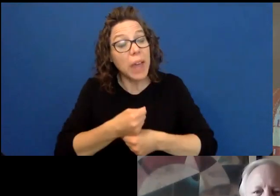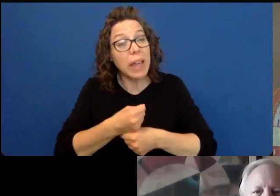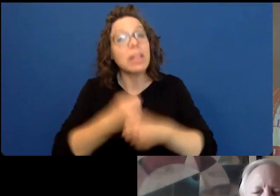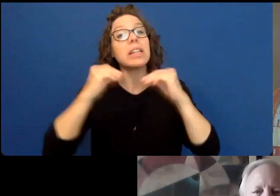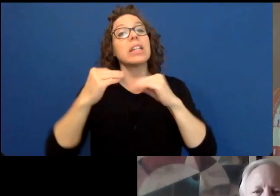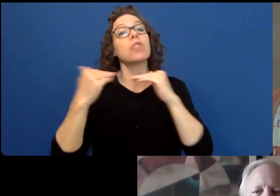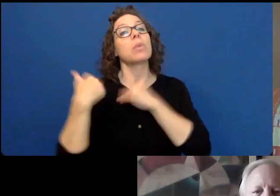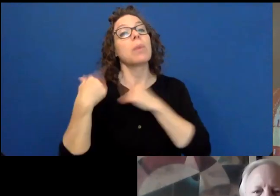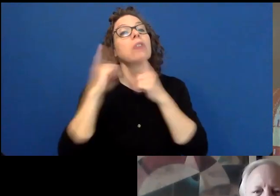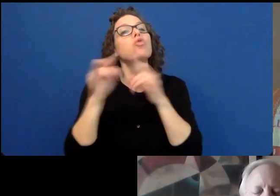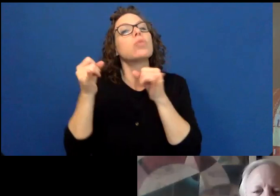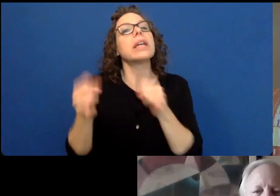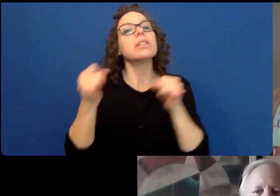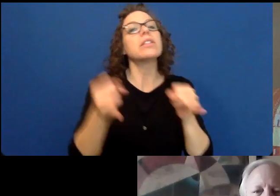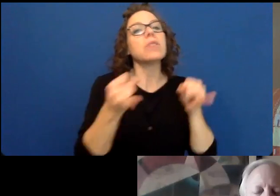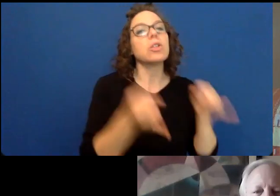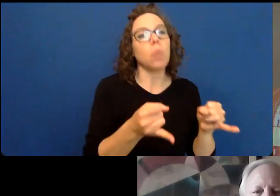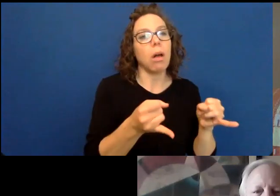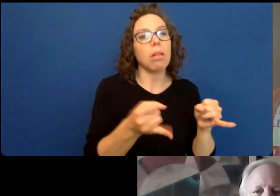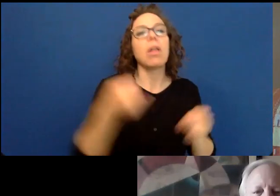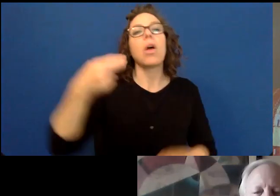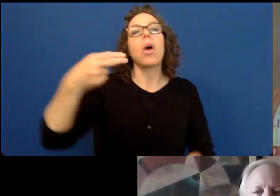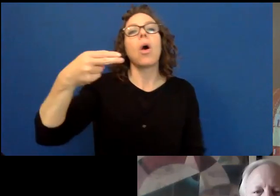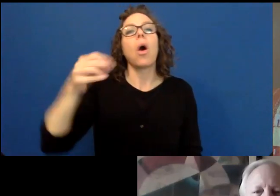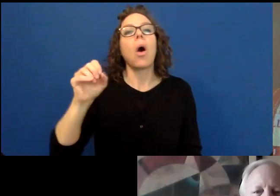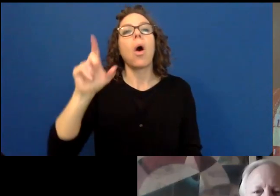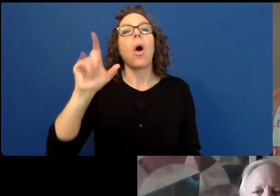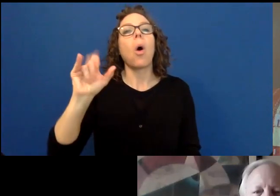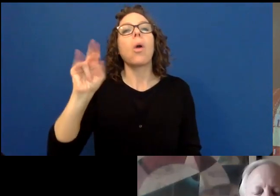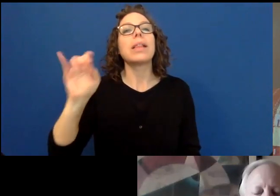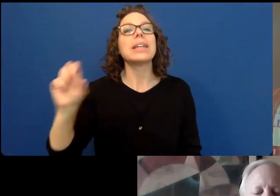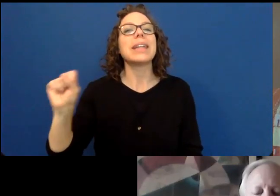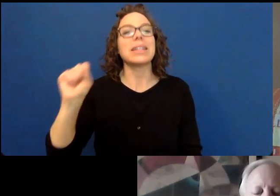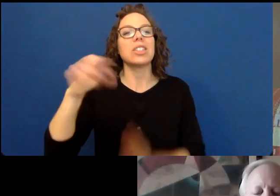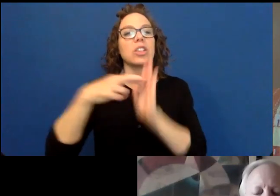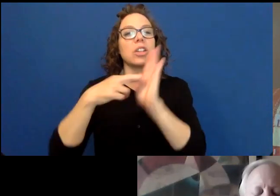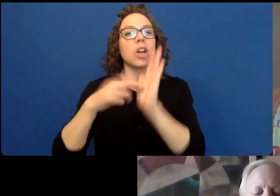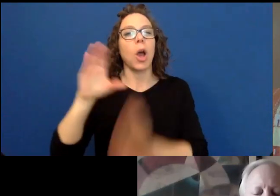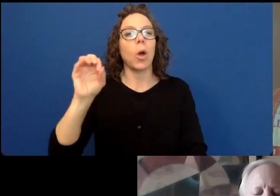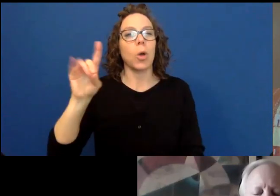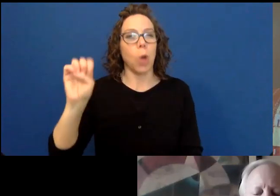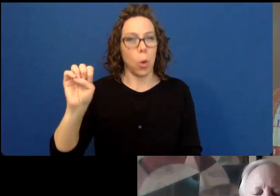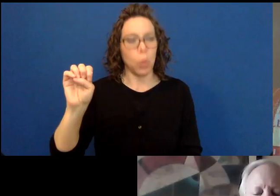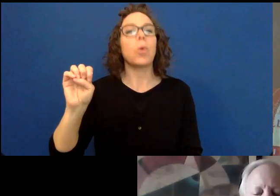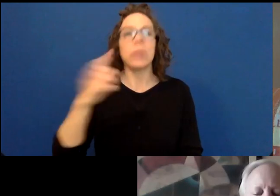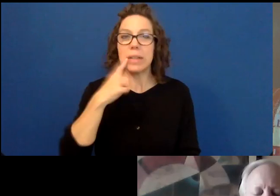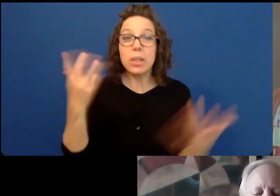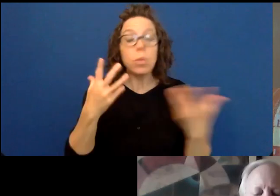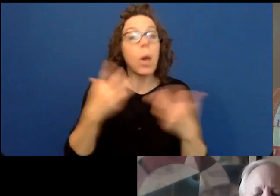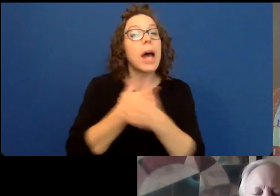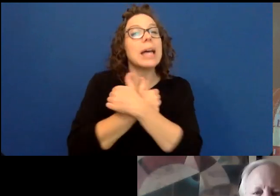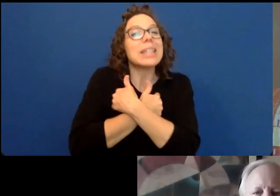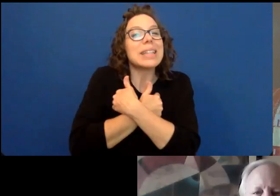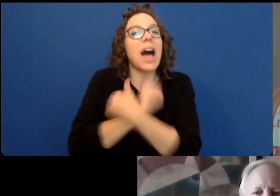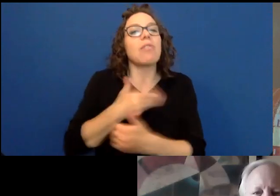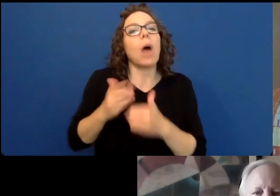as well. In the Holiness Code in Leviticus, we're told not only to love our neighbor, but also not to stand